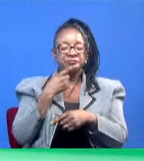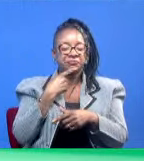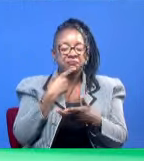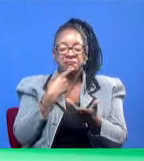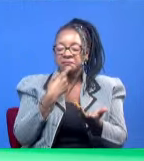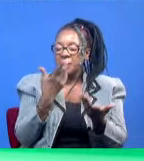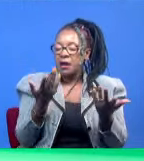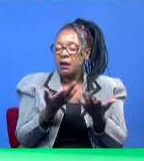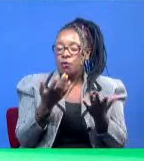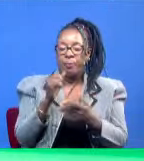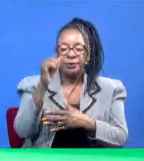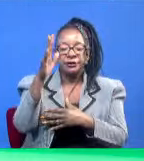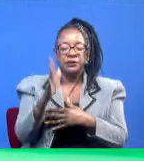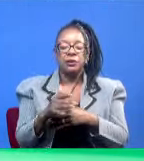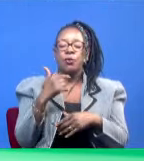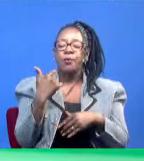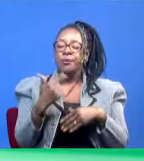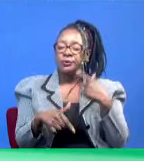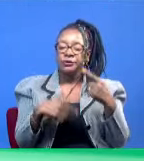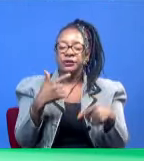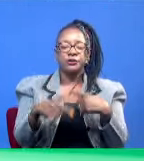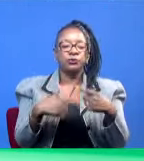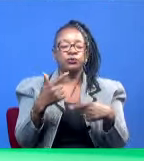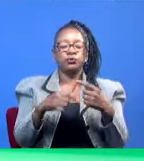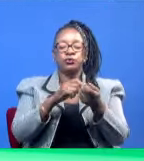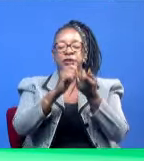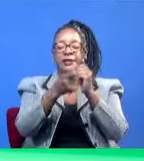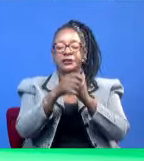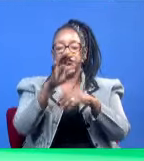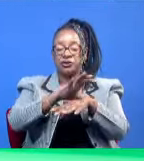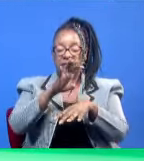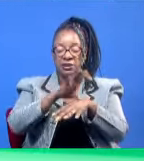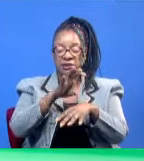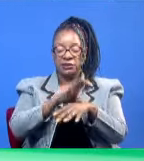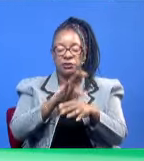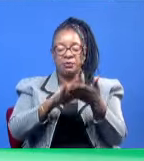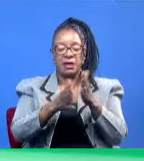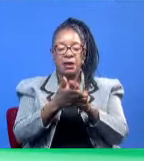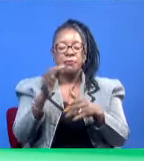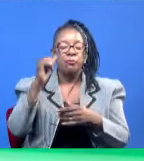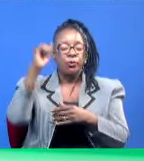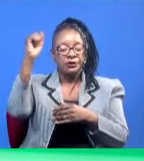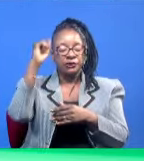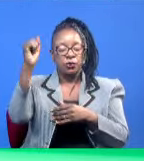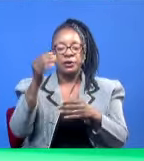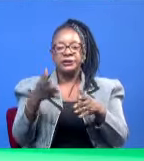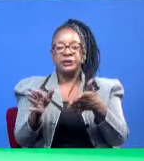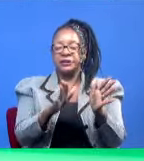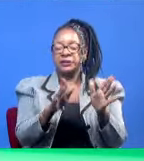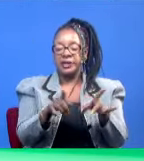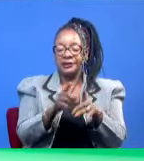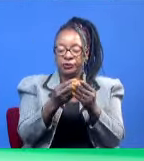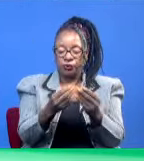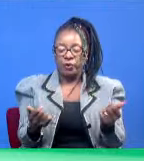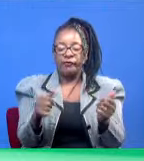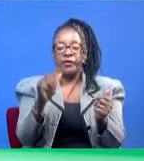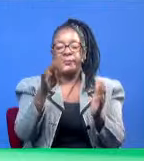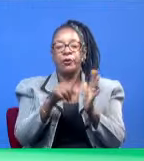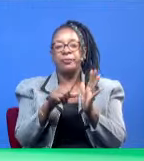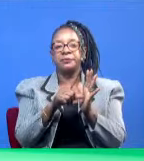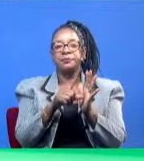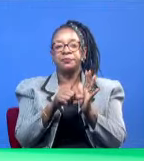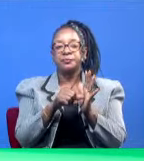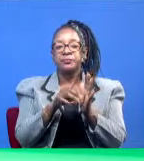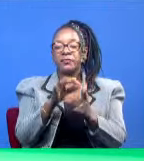how the politicians continue to turn church podiums into political stages to address their differences. NTV's